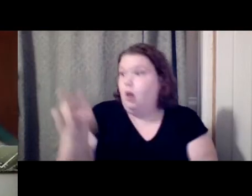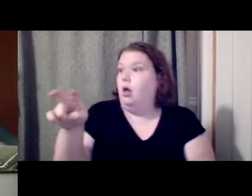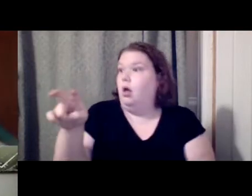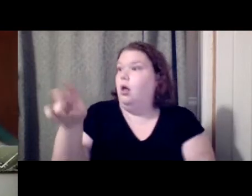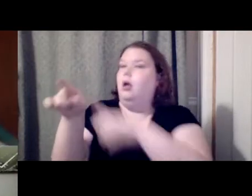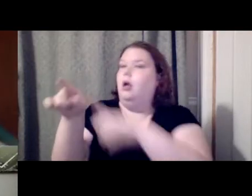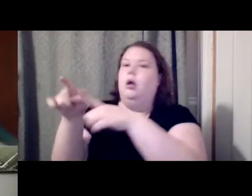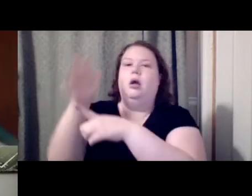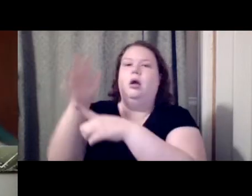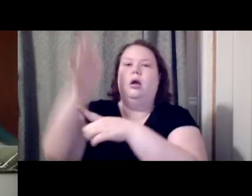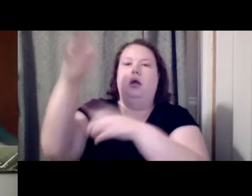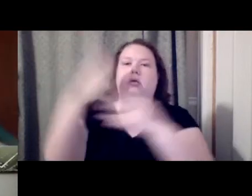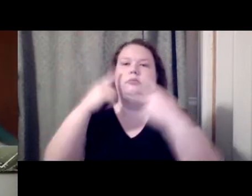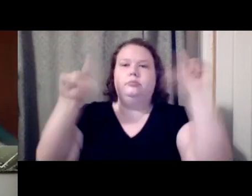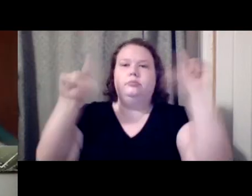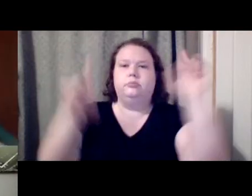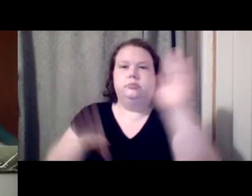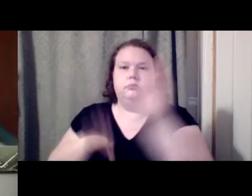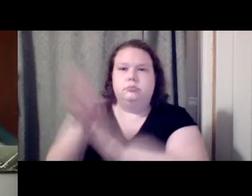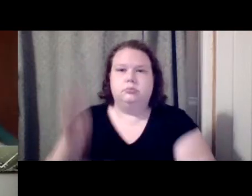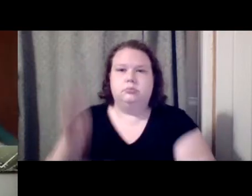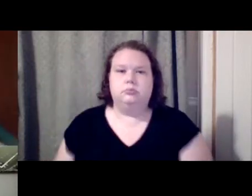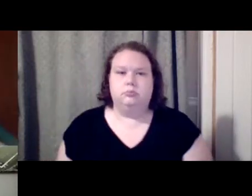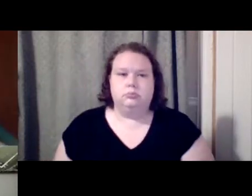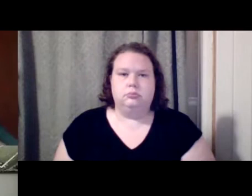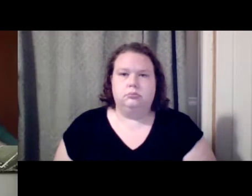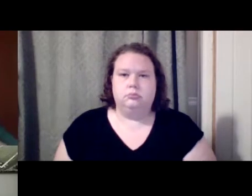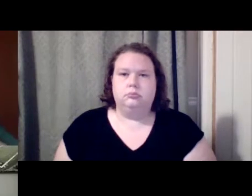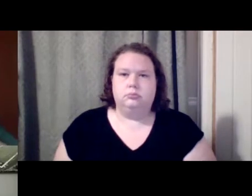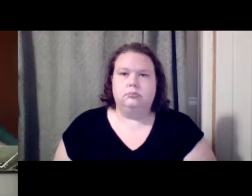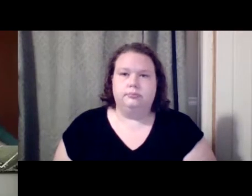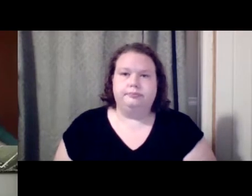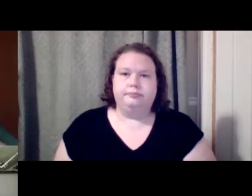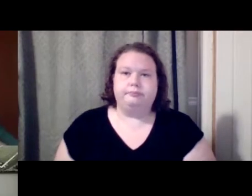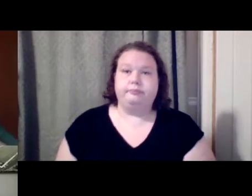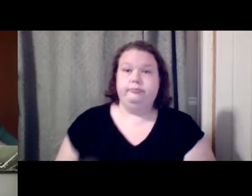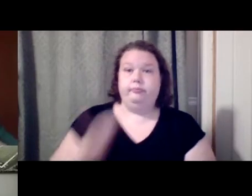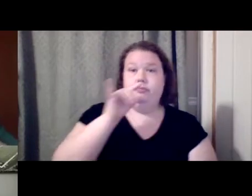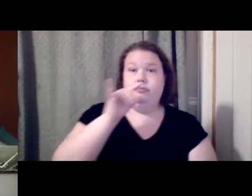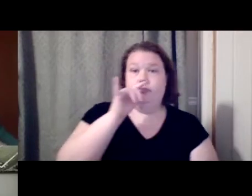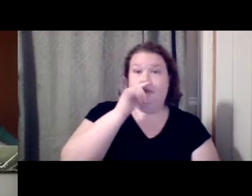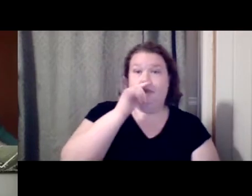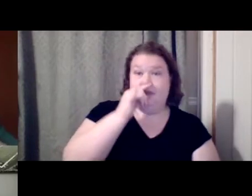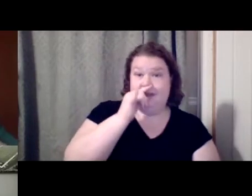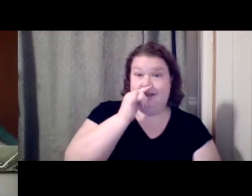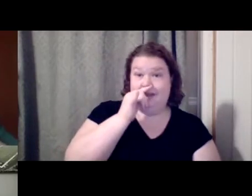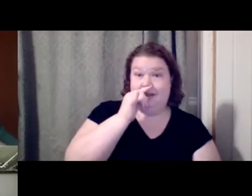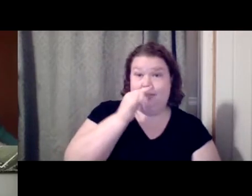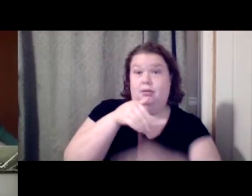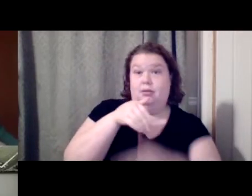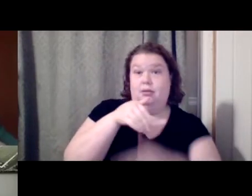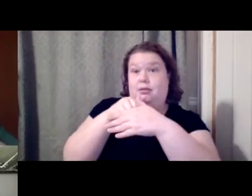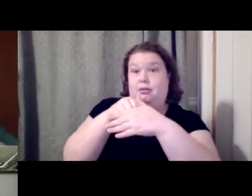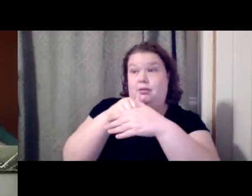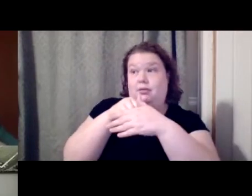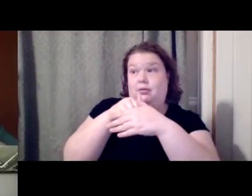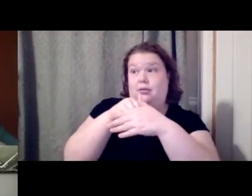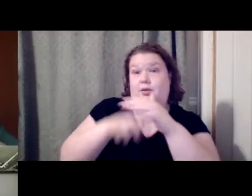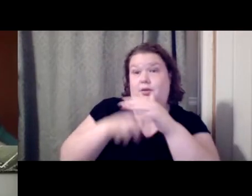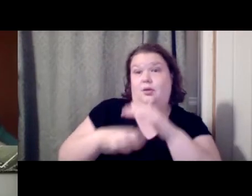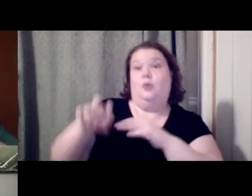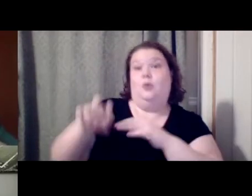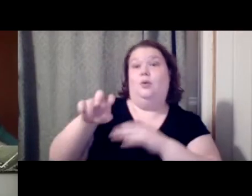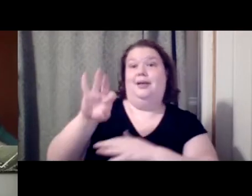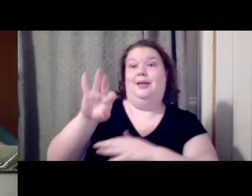I always say this all the time, there's no reward for grade 8 grades. But kids that can go into 9th grade fully prepared to be successful, and